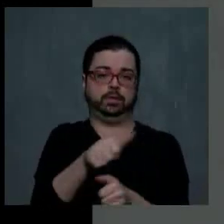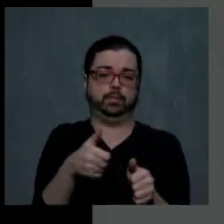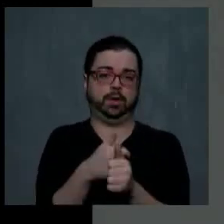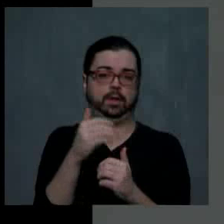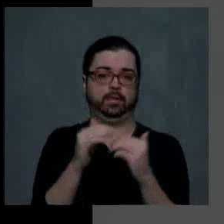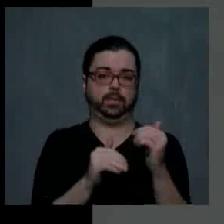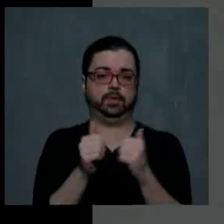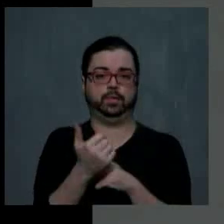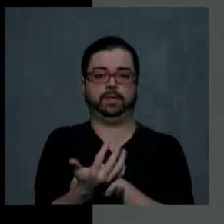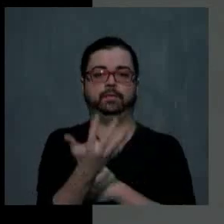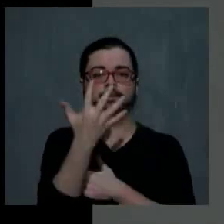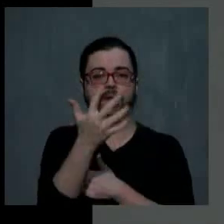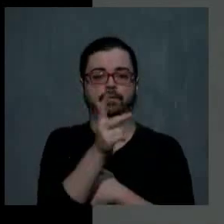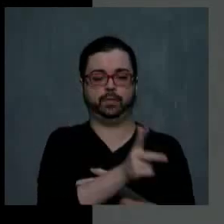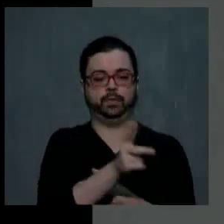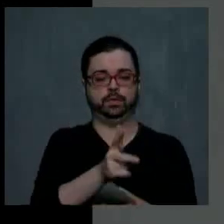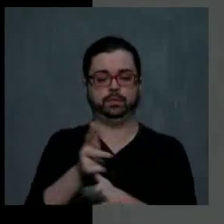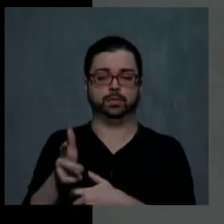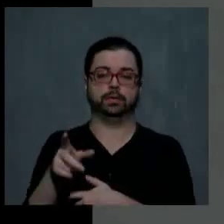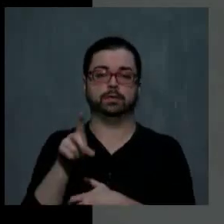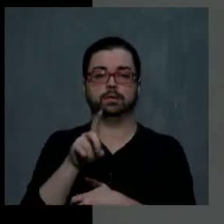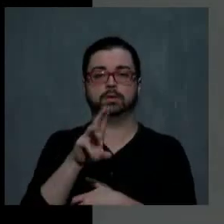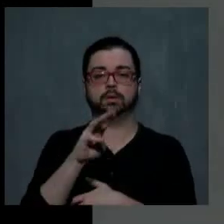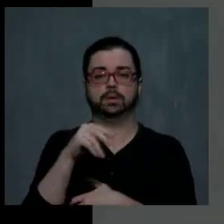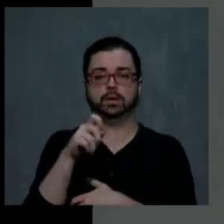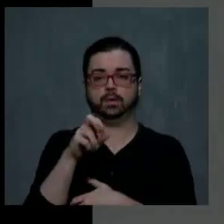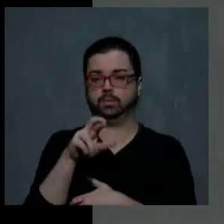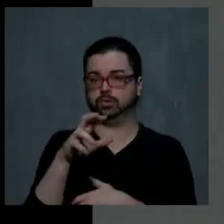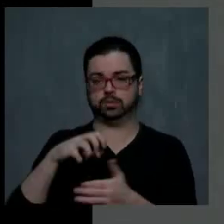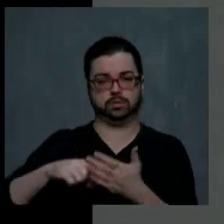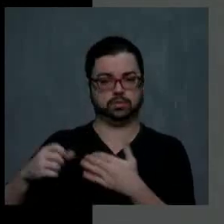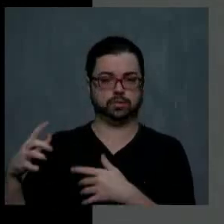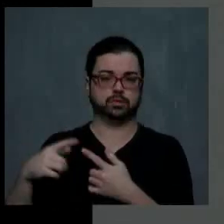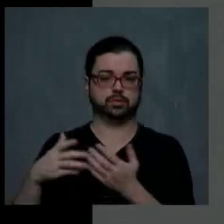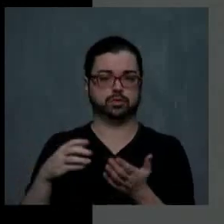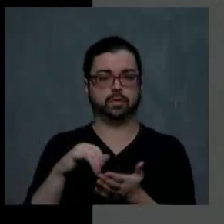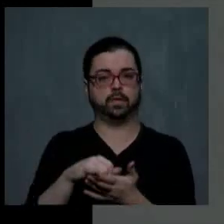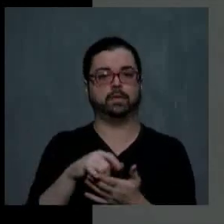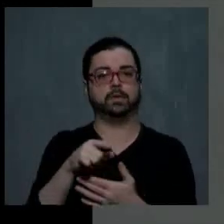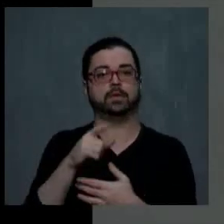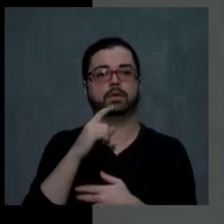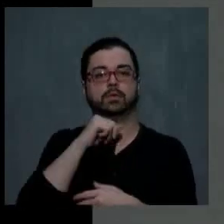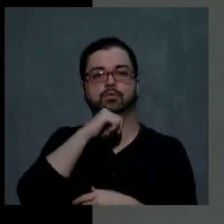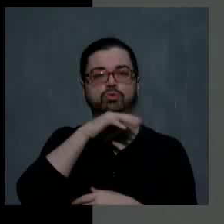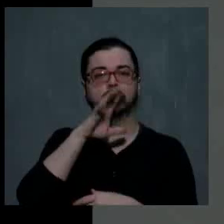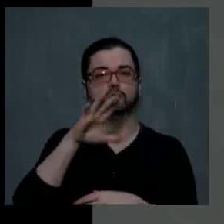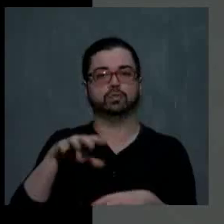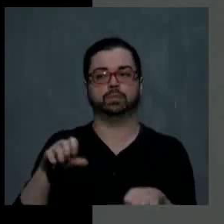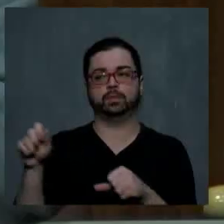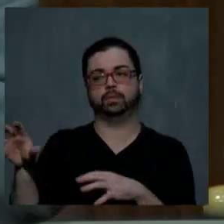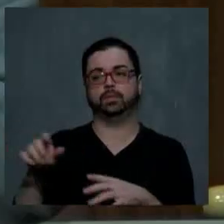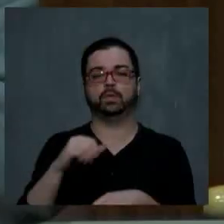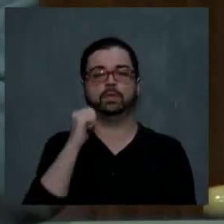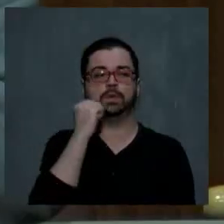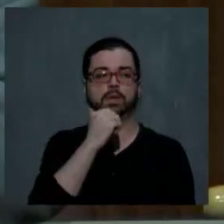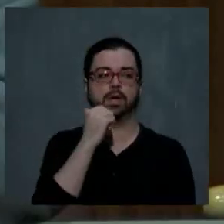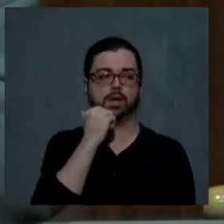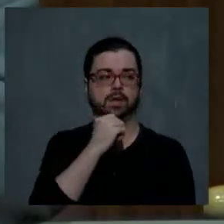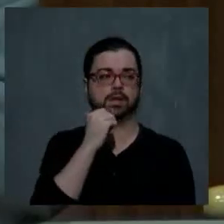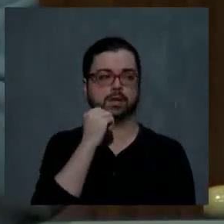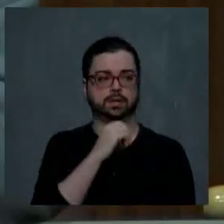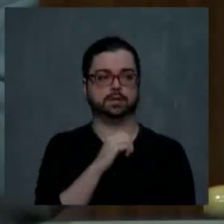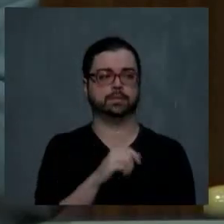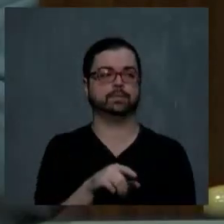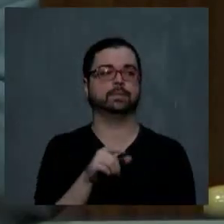dumpster is no longer proposed to serve the site, and the applicant has indicated the trash will be removed from the site daily.